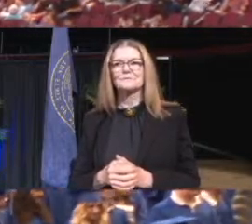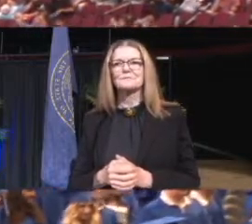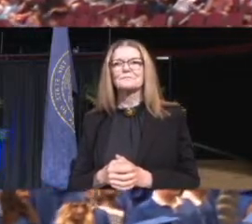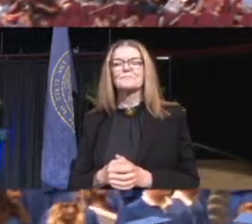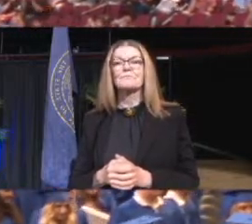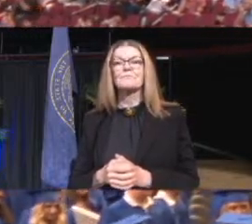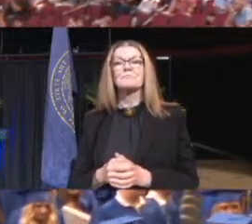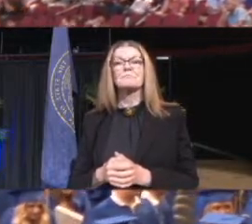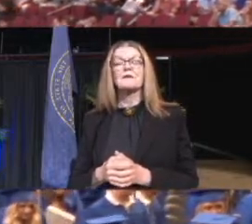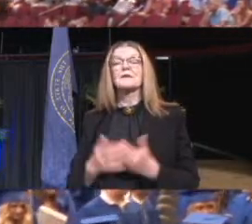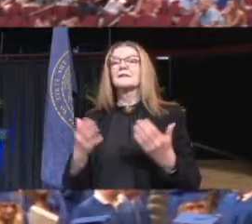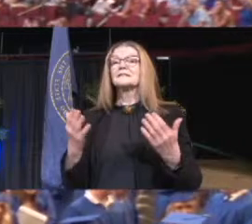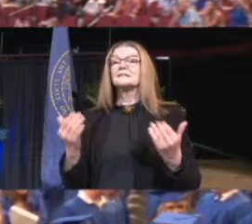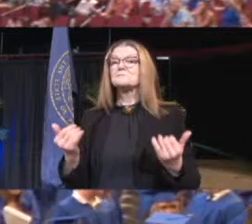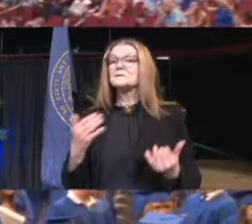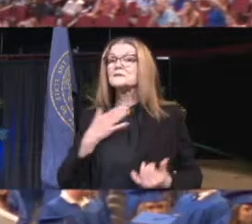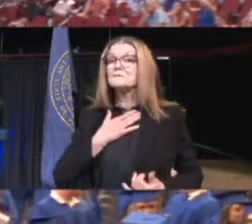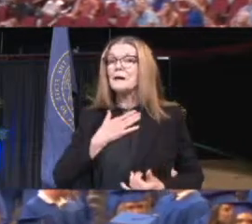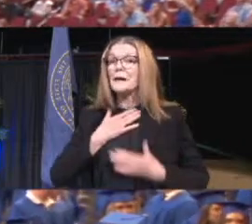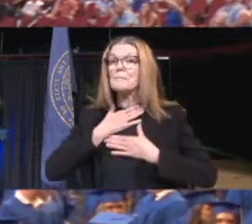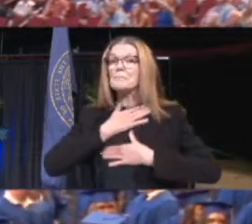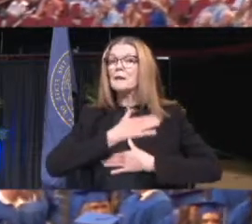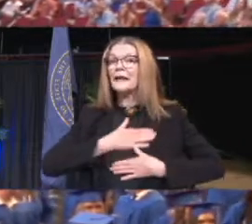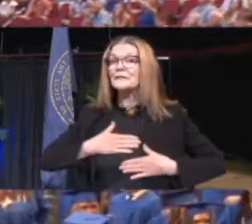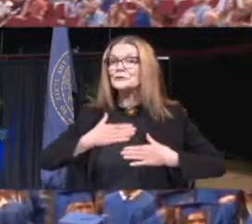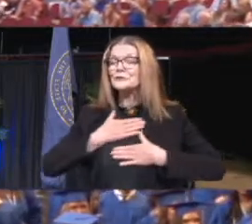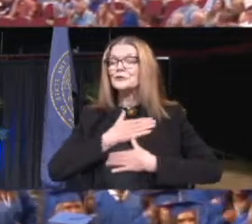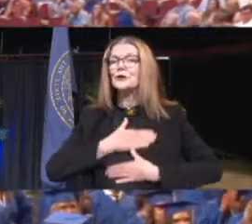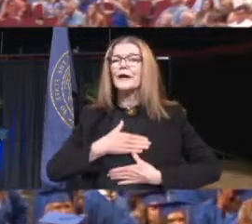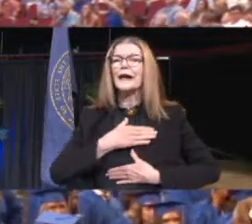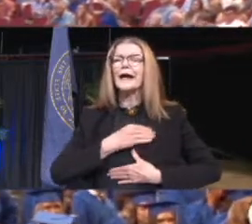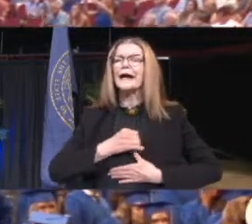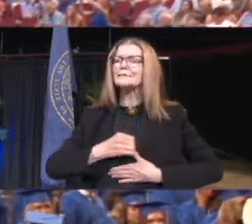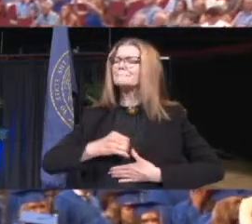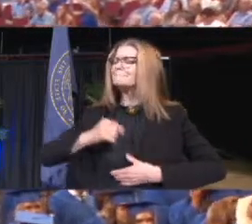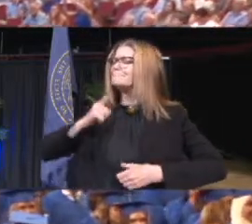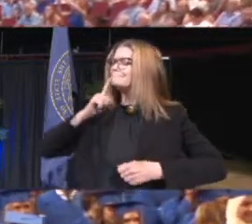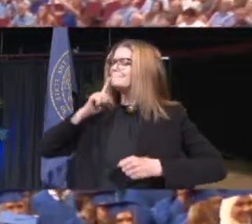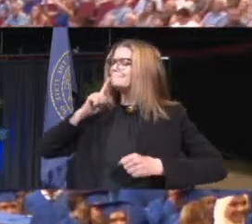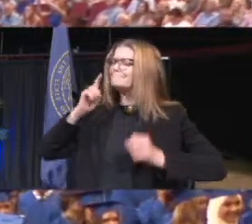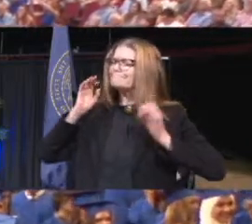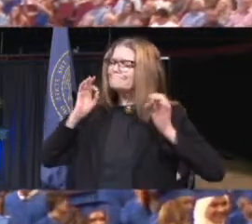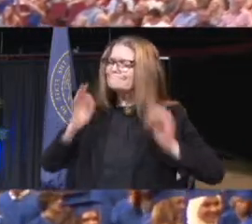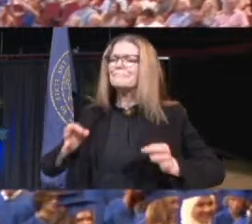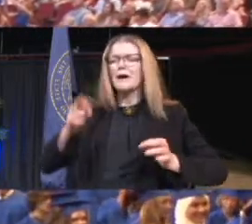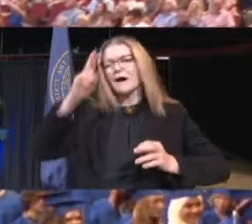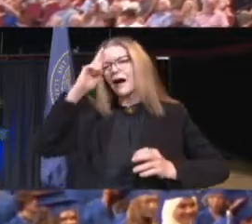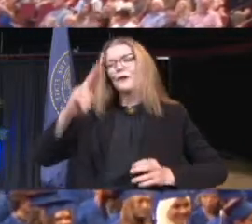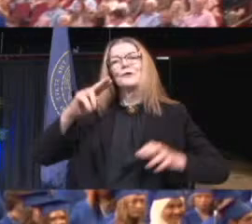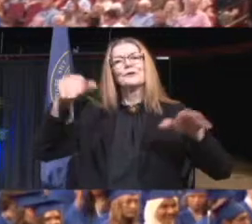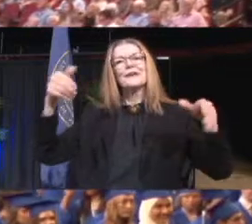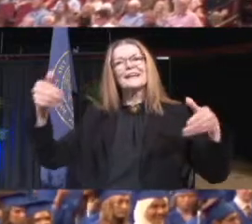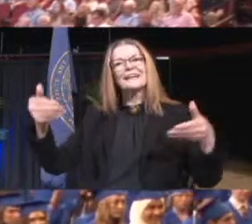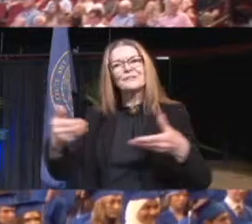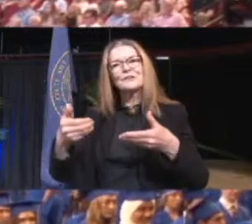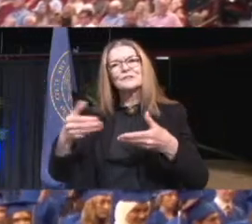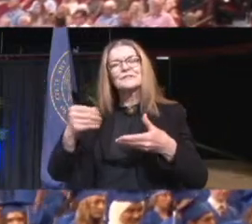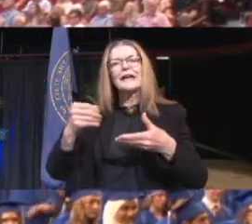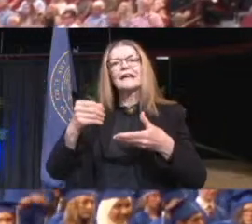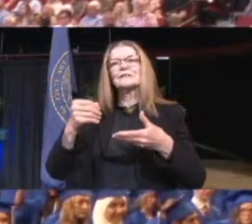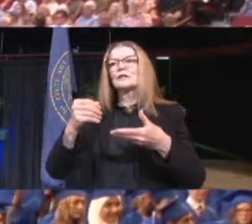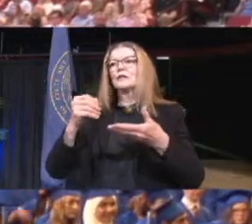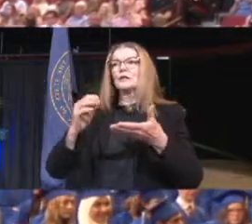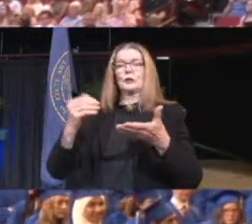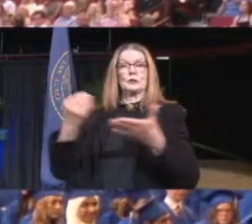It is my pleasure, an absolute honor, to introduce and congratulate the newest alumni